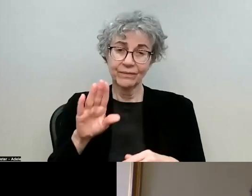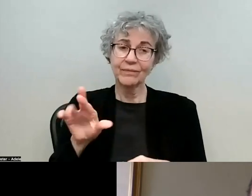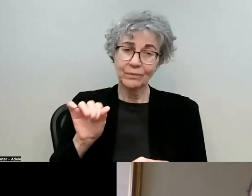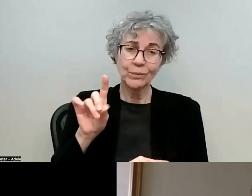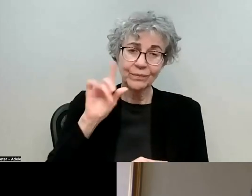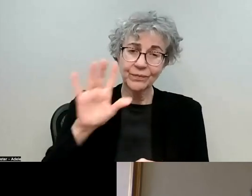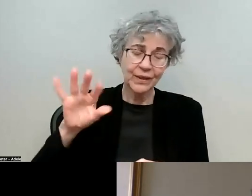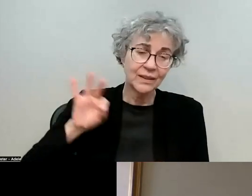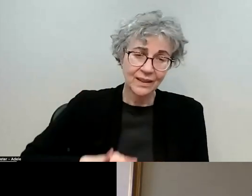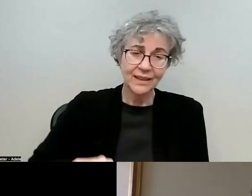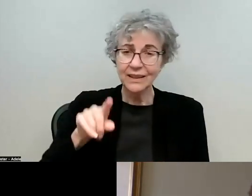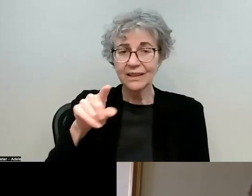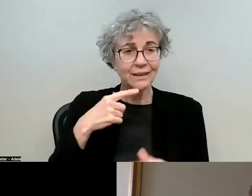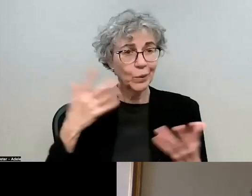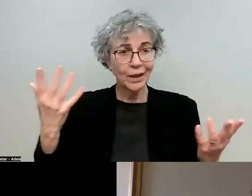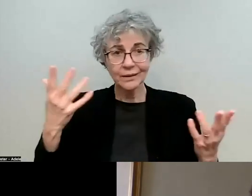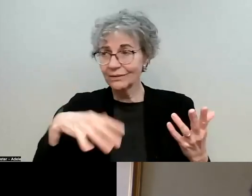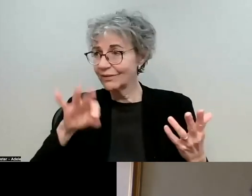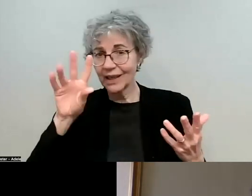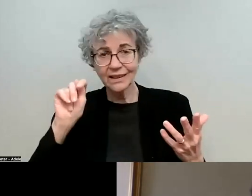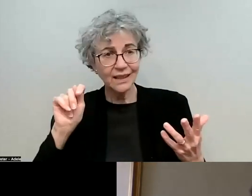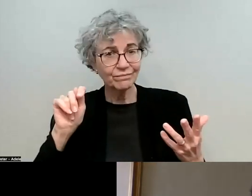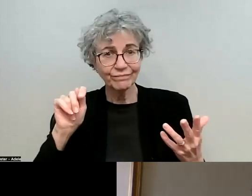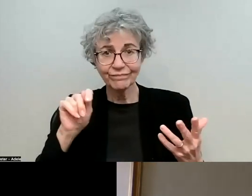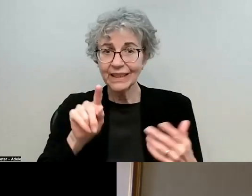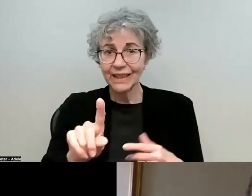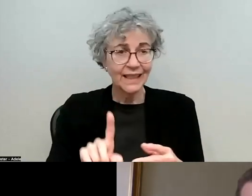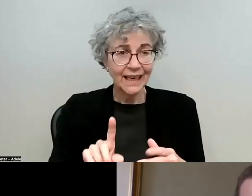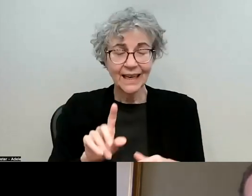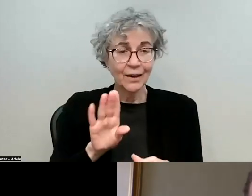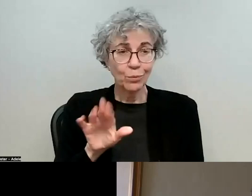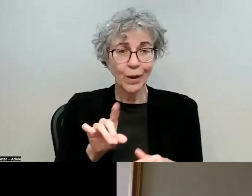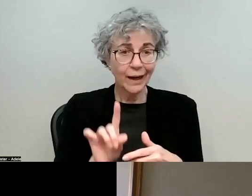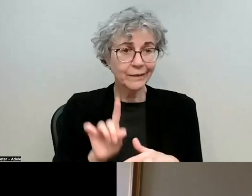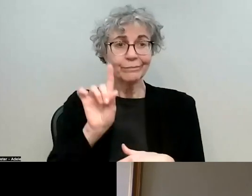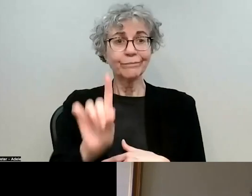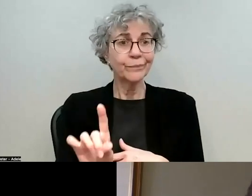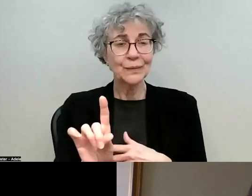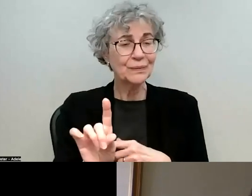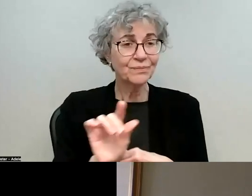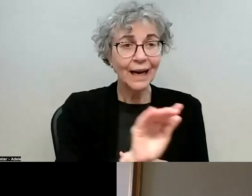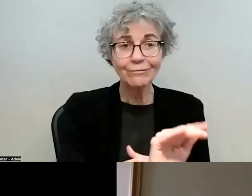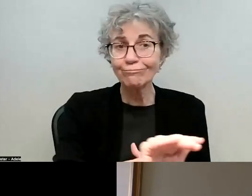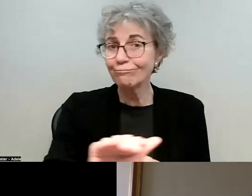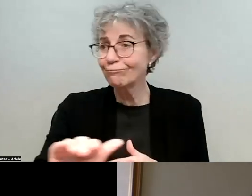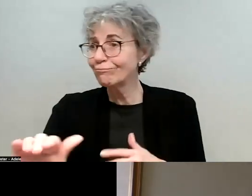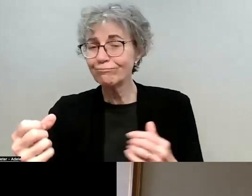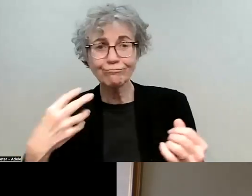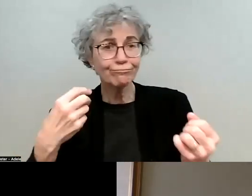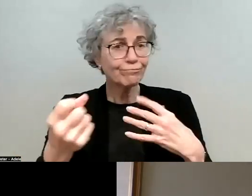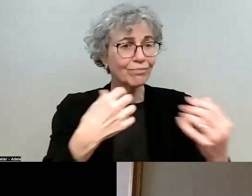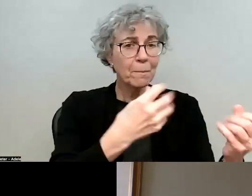know, I said, let's hear it from the horse's mouth. And he put himself out there and is really open to and wanting to hear comments